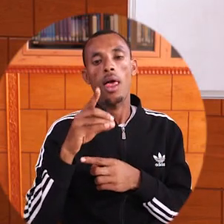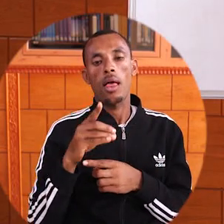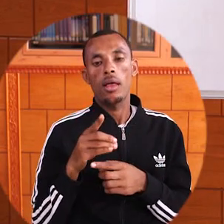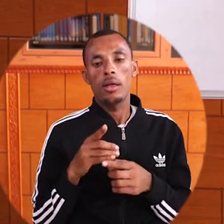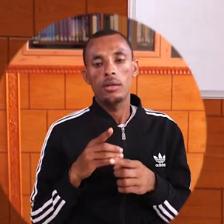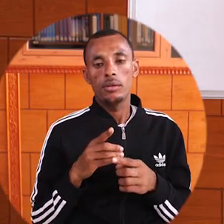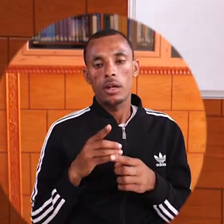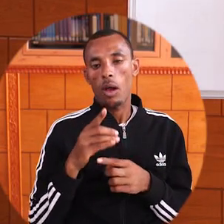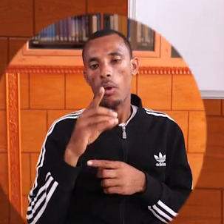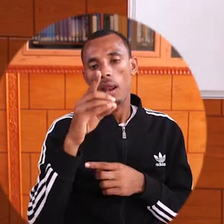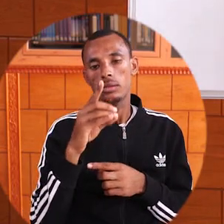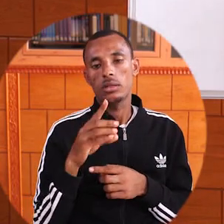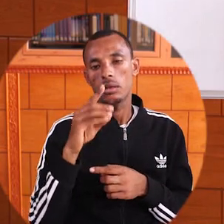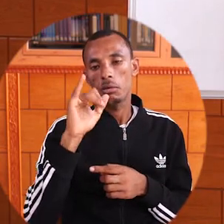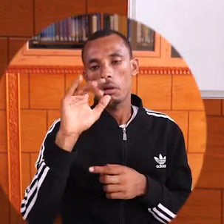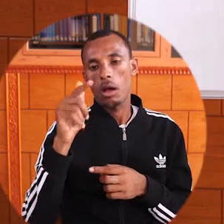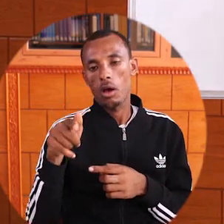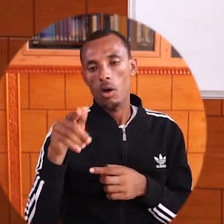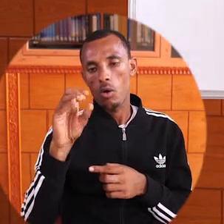diagonals